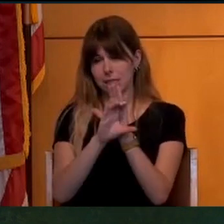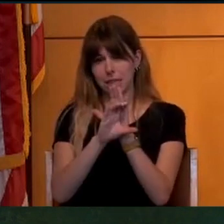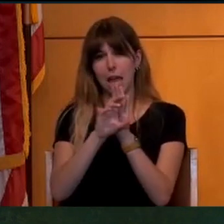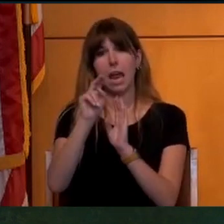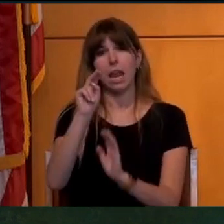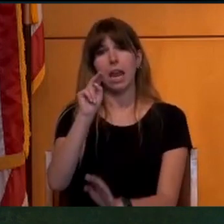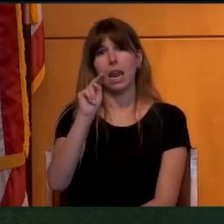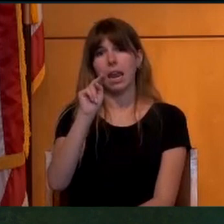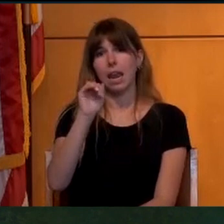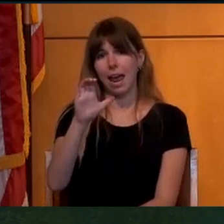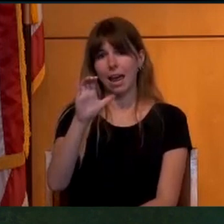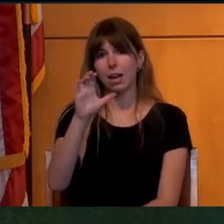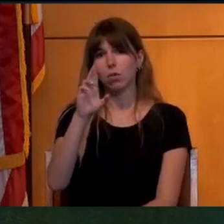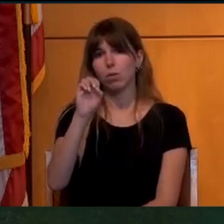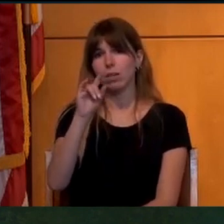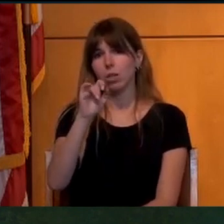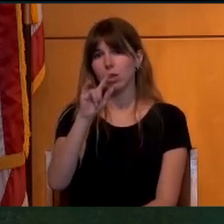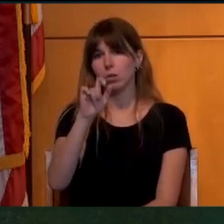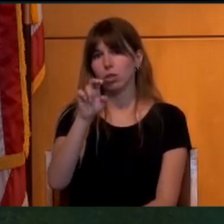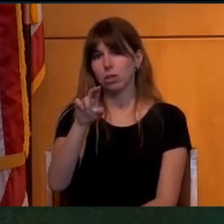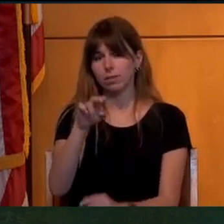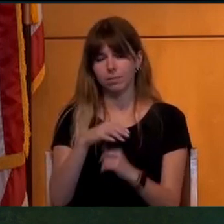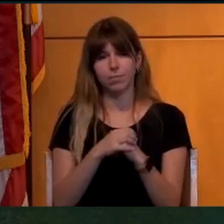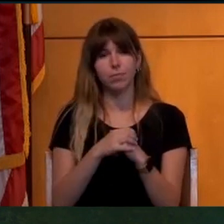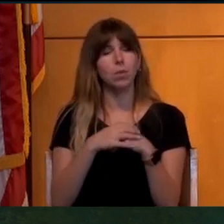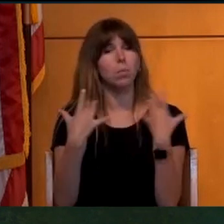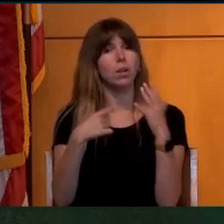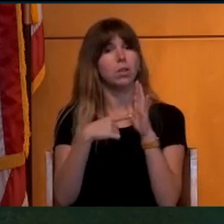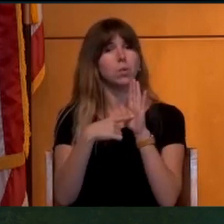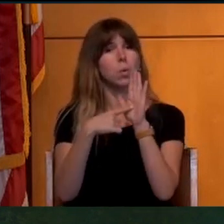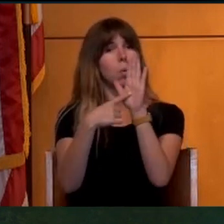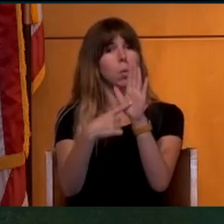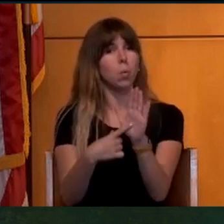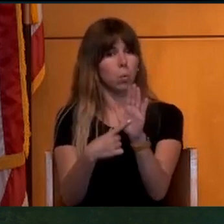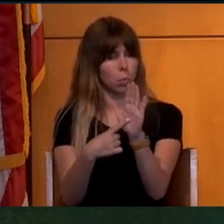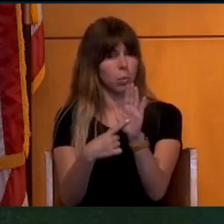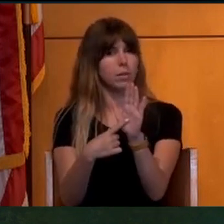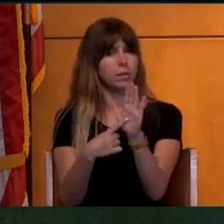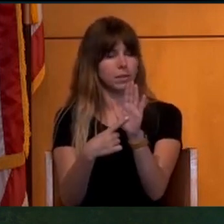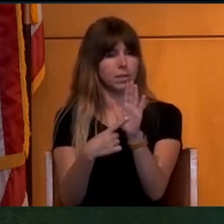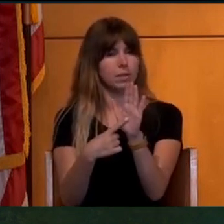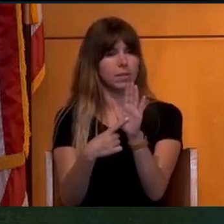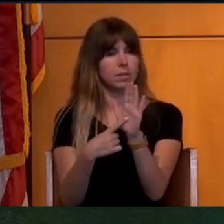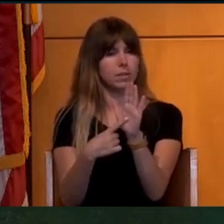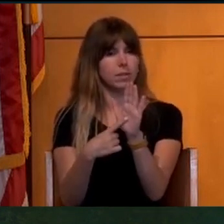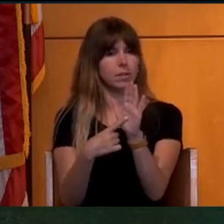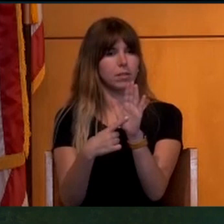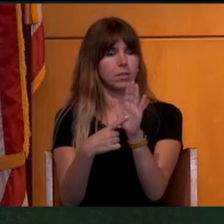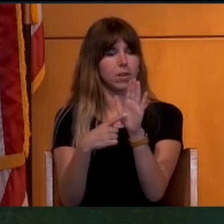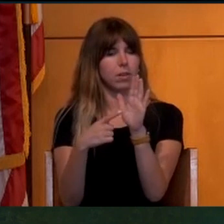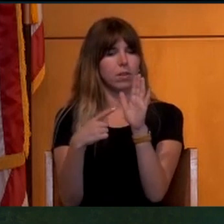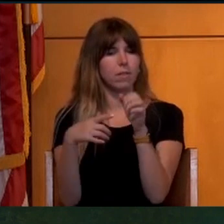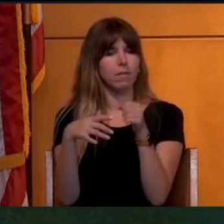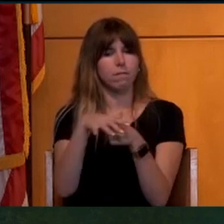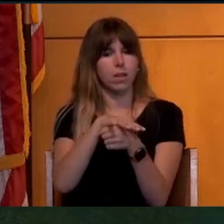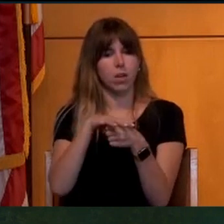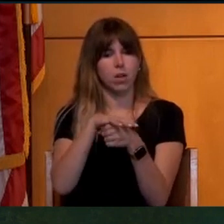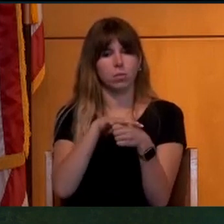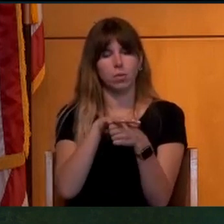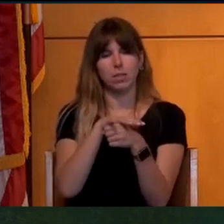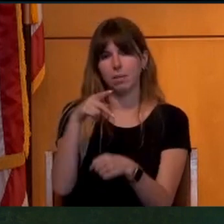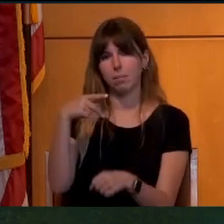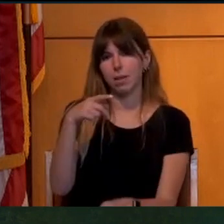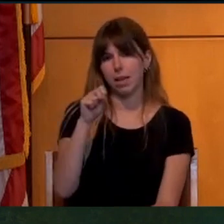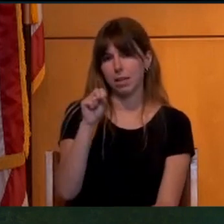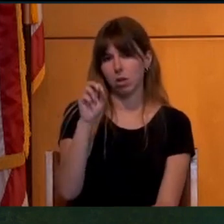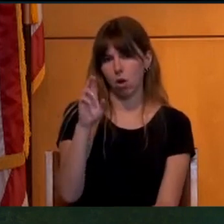will. And what it shows here are what we call ice stability regions. The red regions are areas where it's a PSR, water is